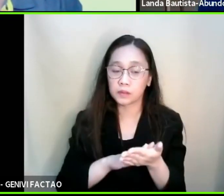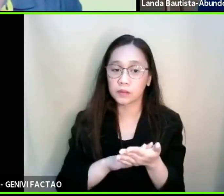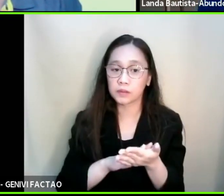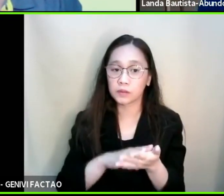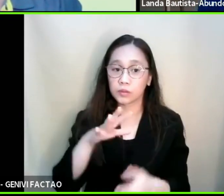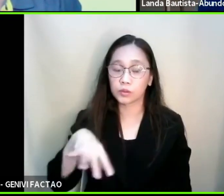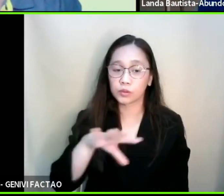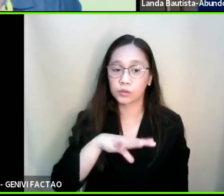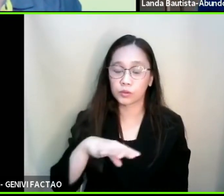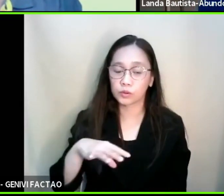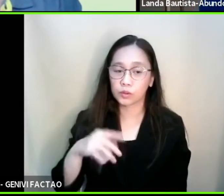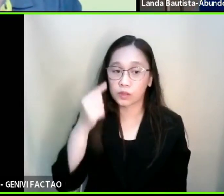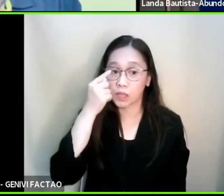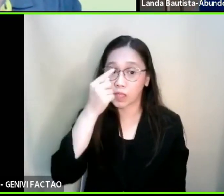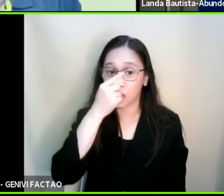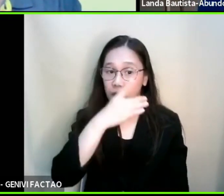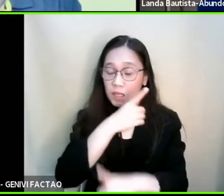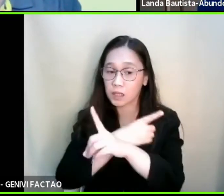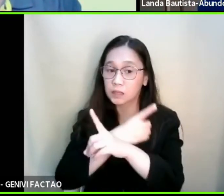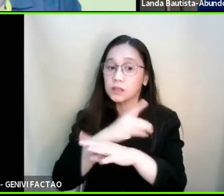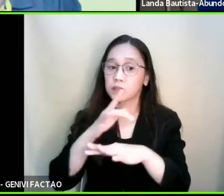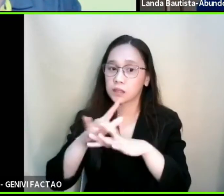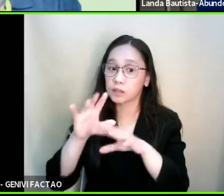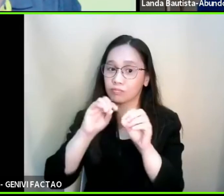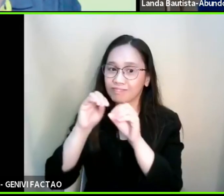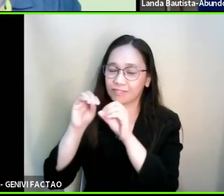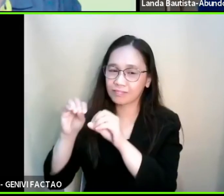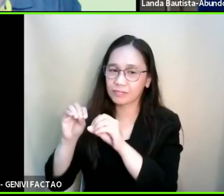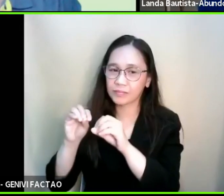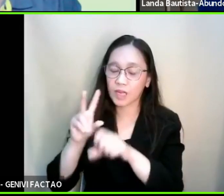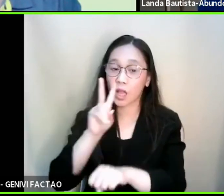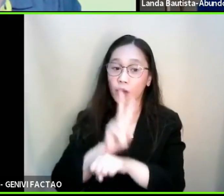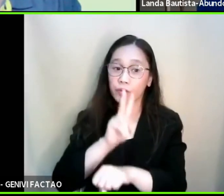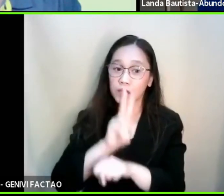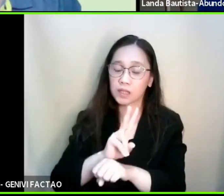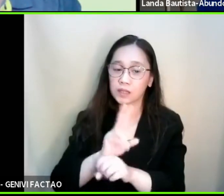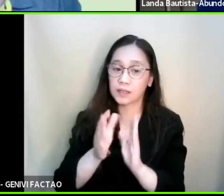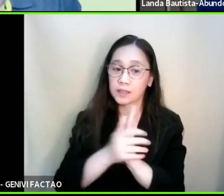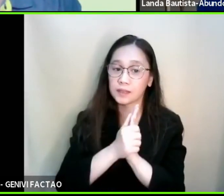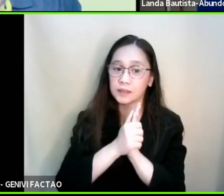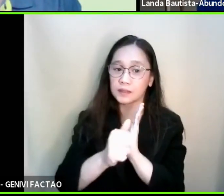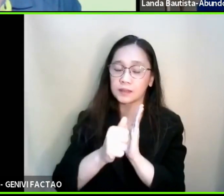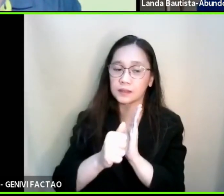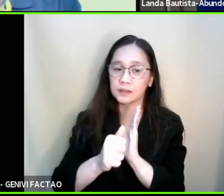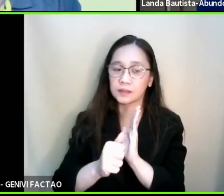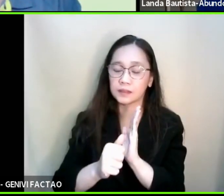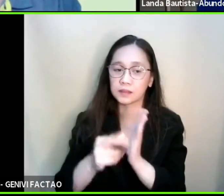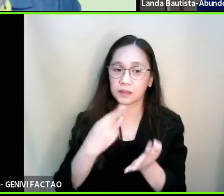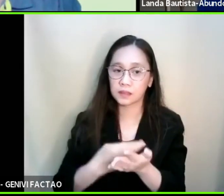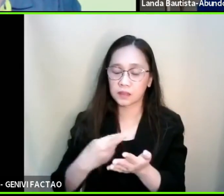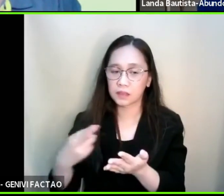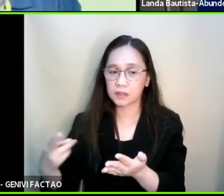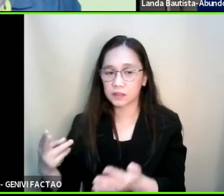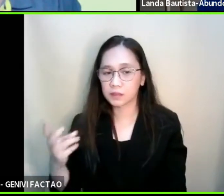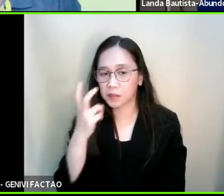those with visual impairment, very early on sila tinuturuan ng vocational skills. Sa resources for the blind,